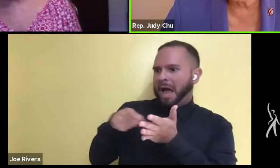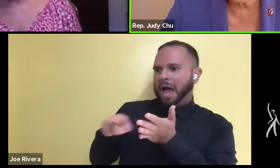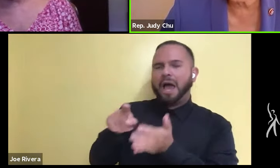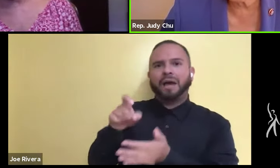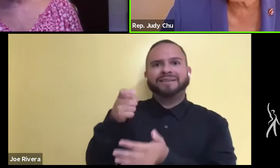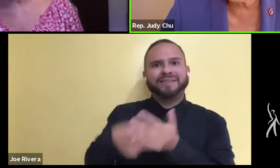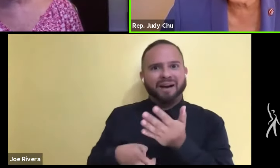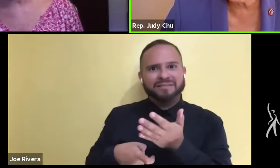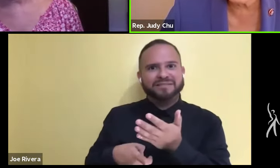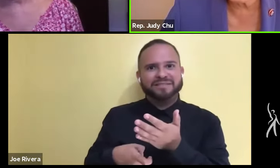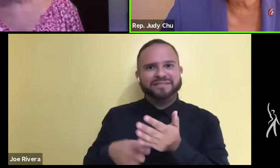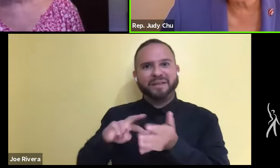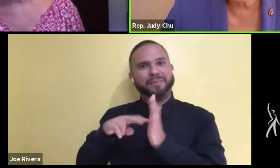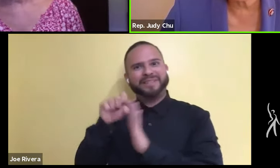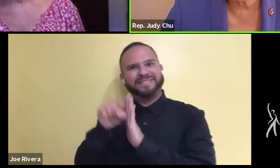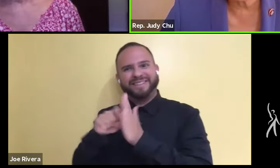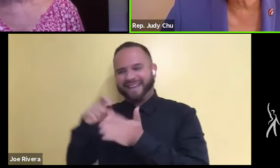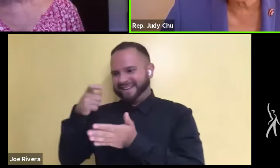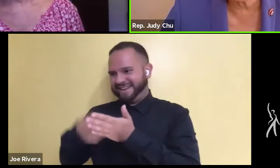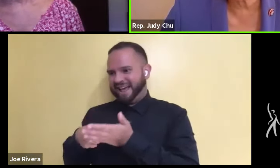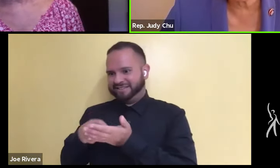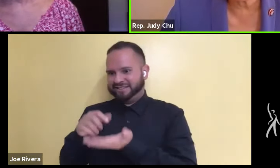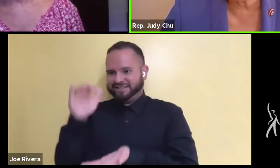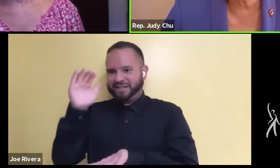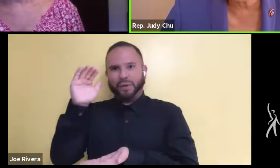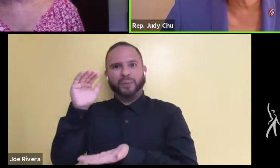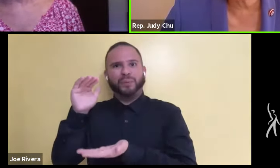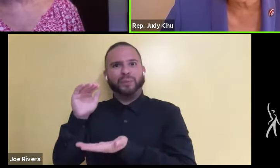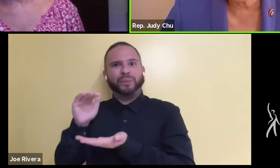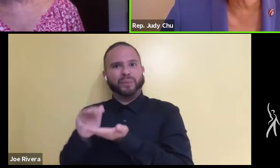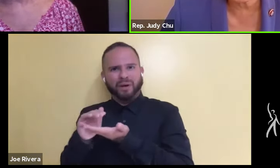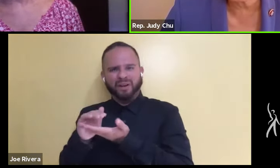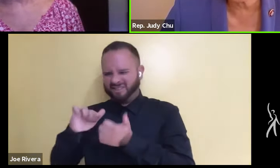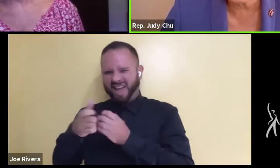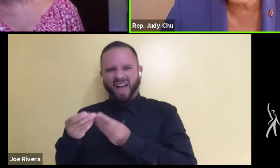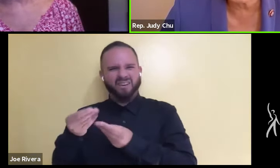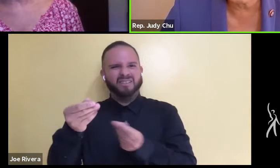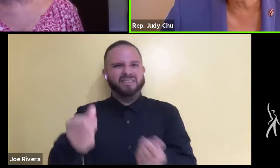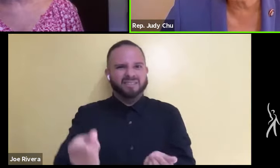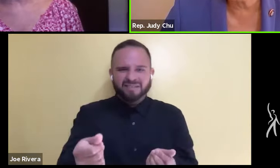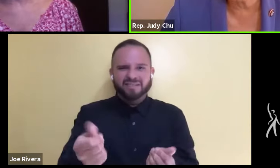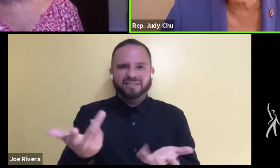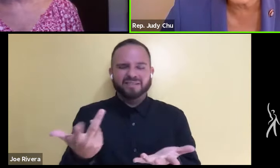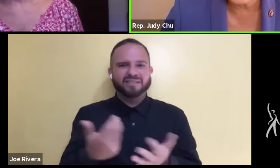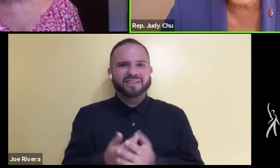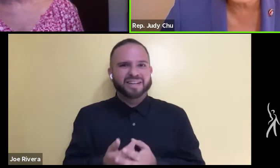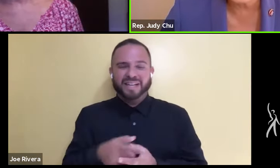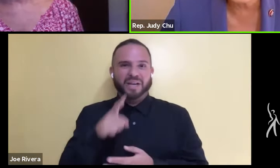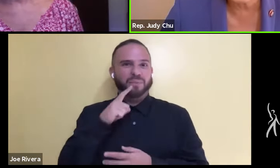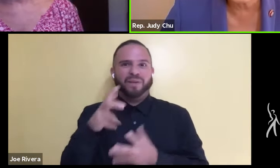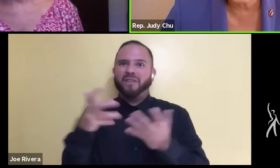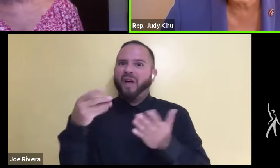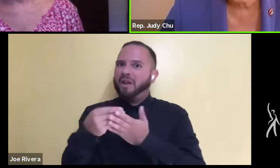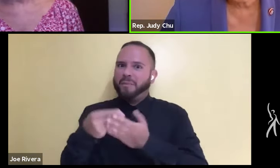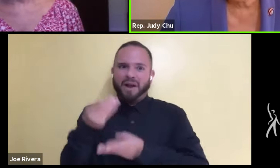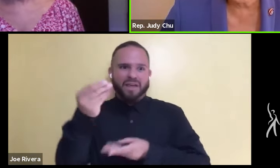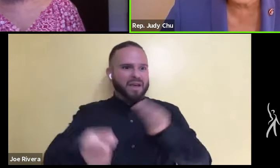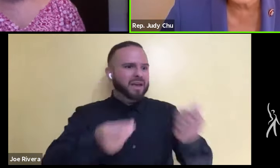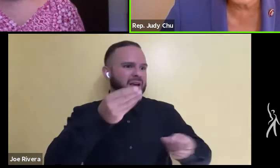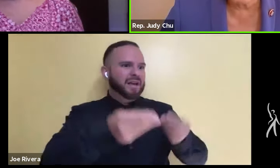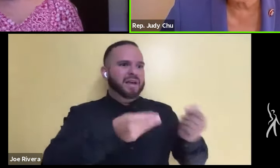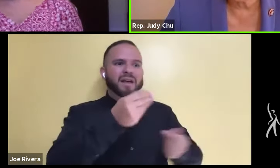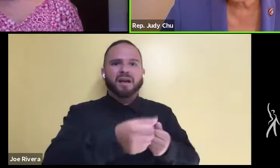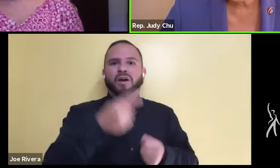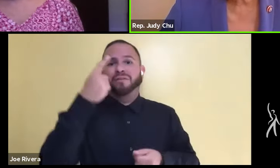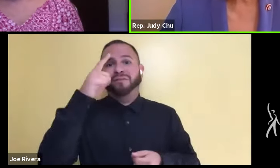there are already so many states like California borrowing billions of dollars to pay just for the state unemployment benefits as it is